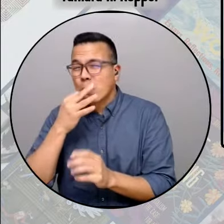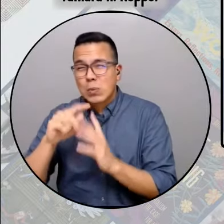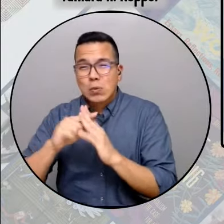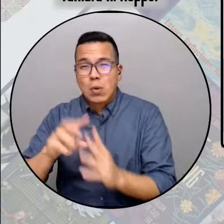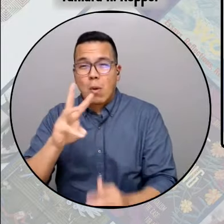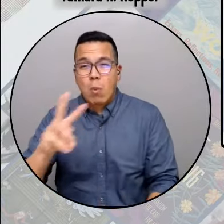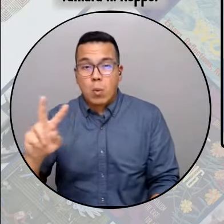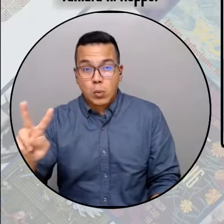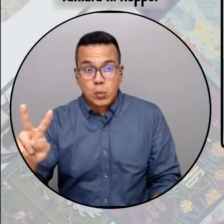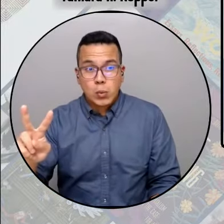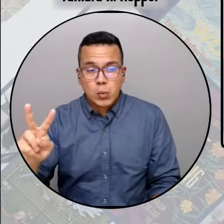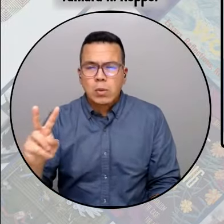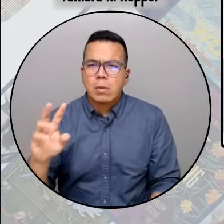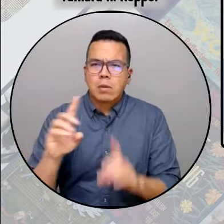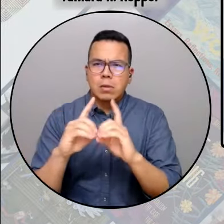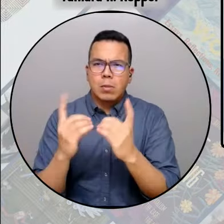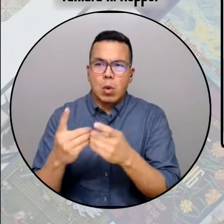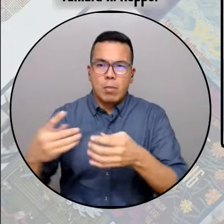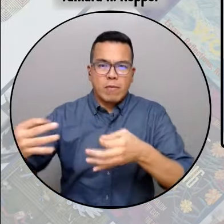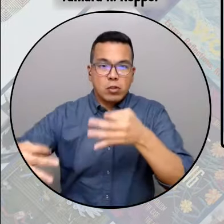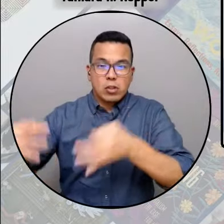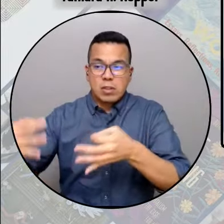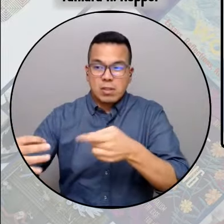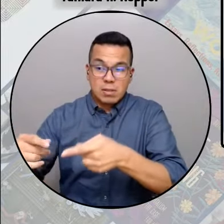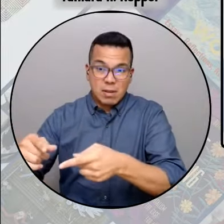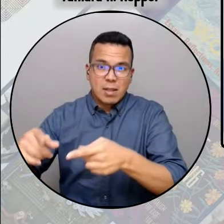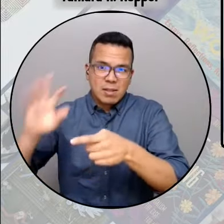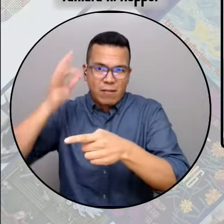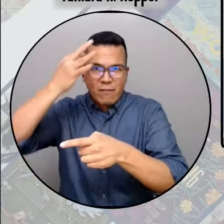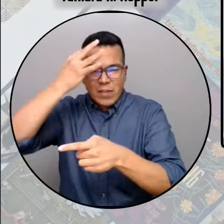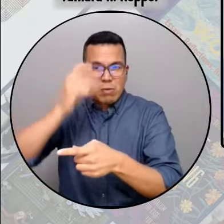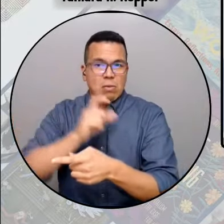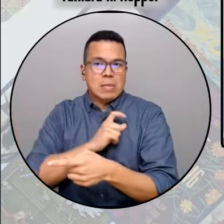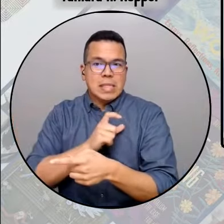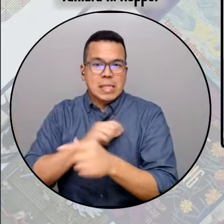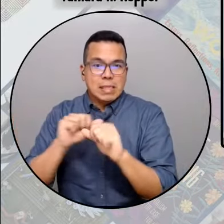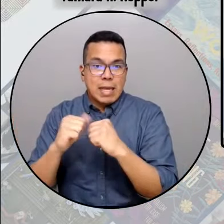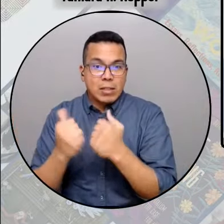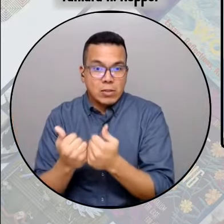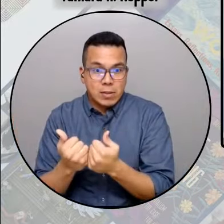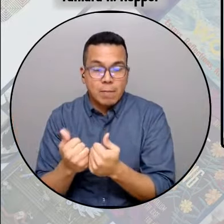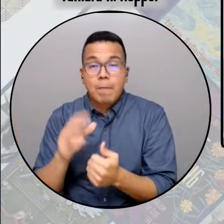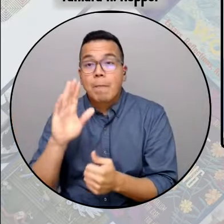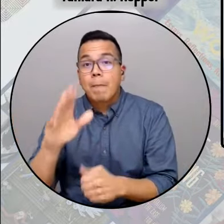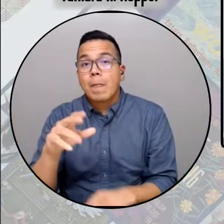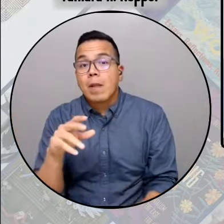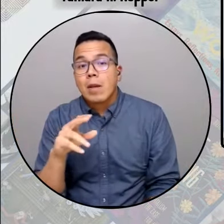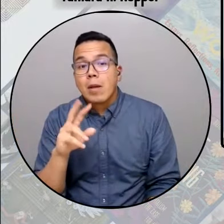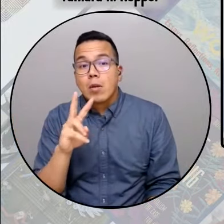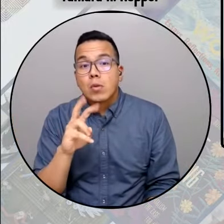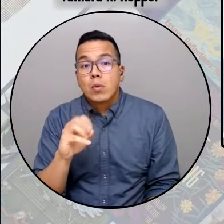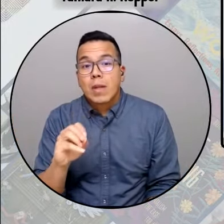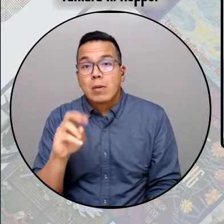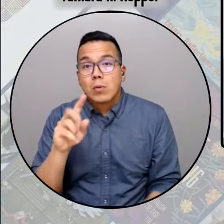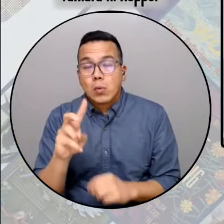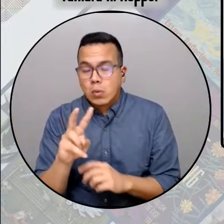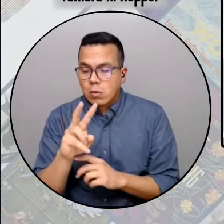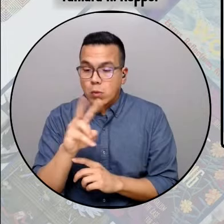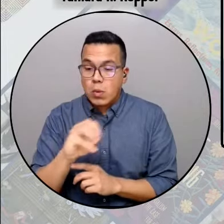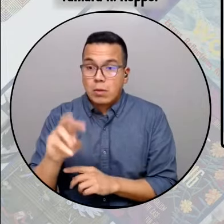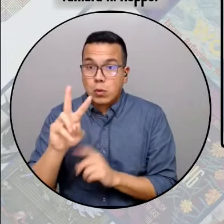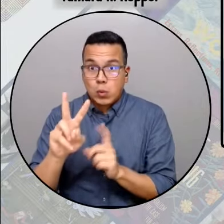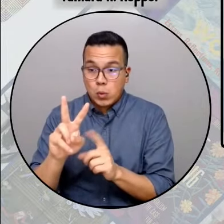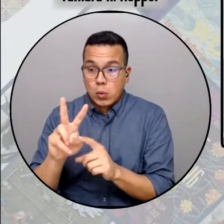the federal government policing agency. And then shortly after 9/11, the Department of Homeland Security